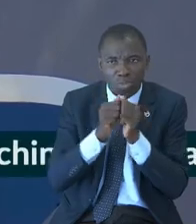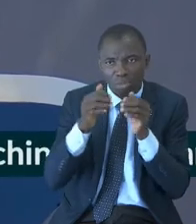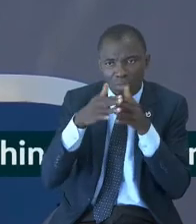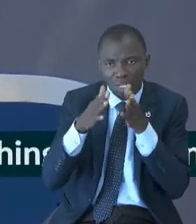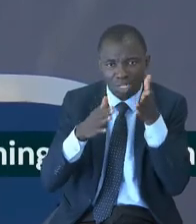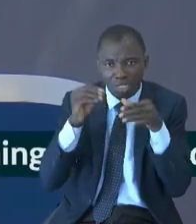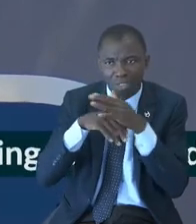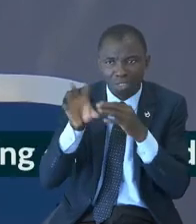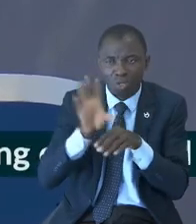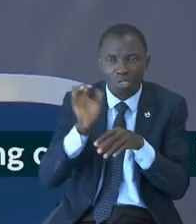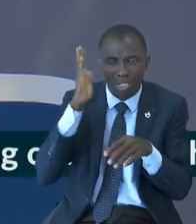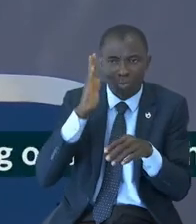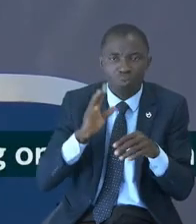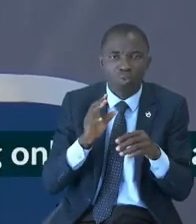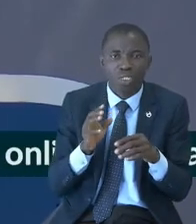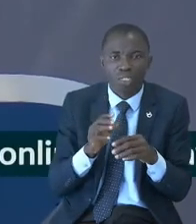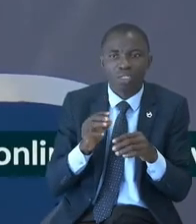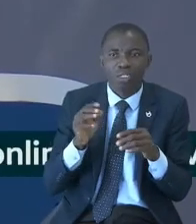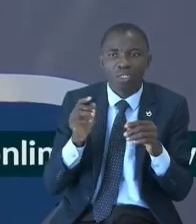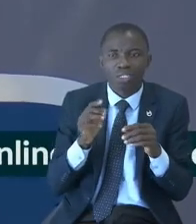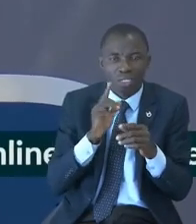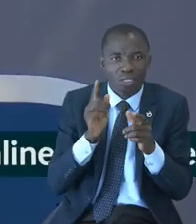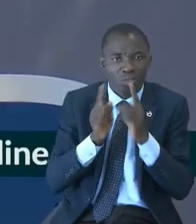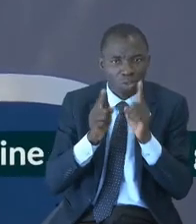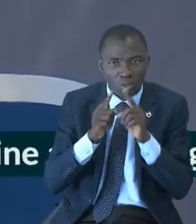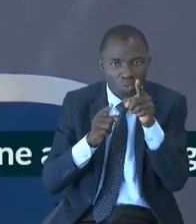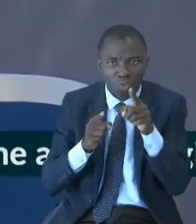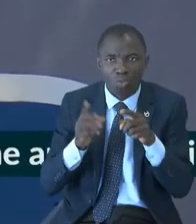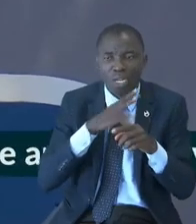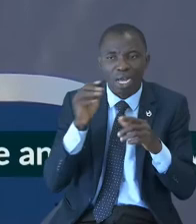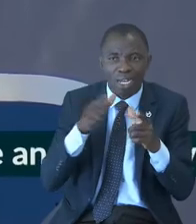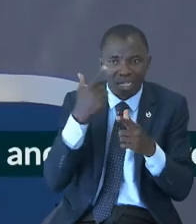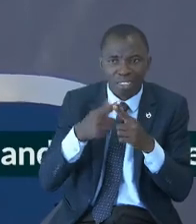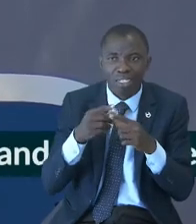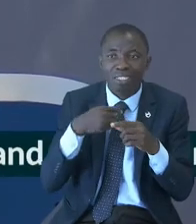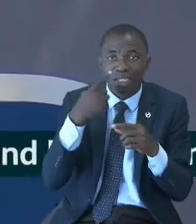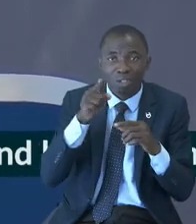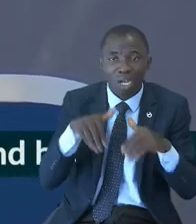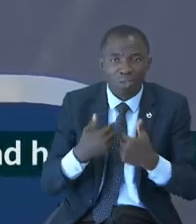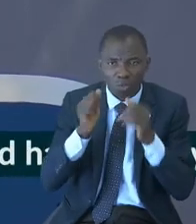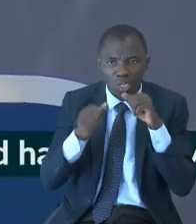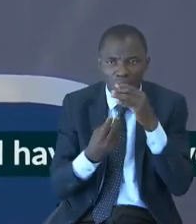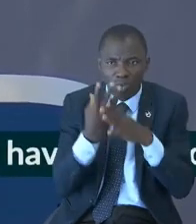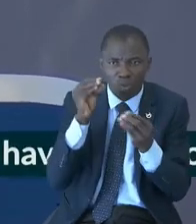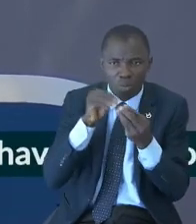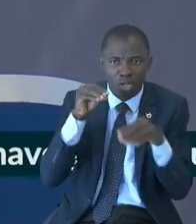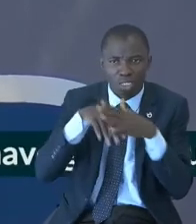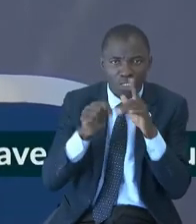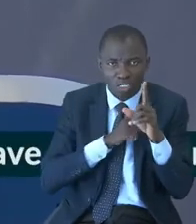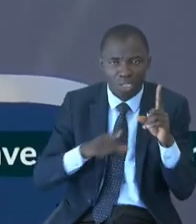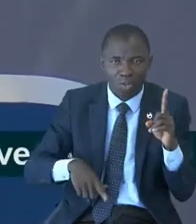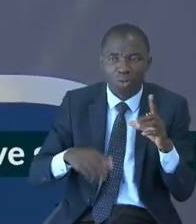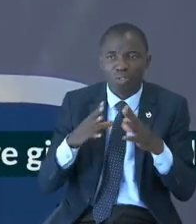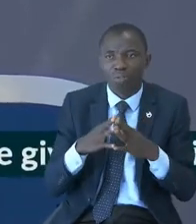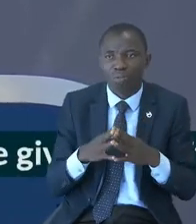and then you'll be attended to. Immediately after the worship service, you go there very quickly.